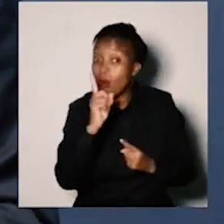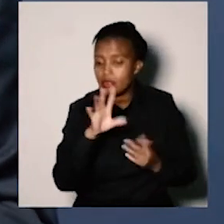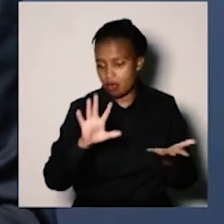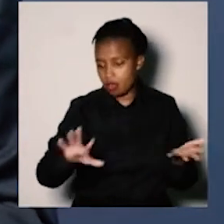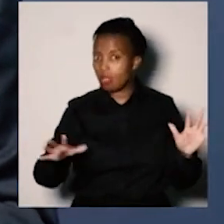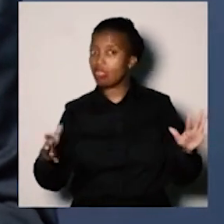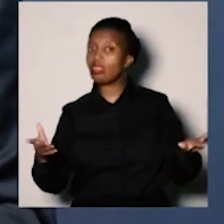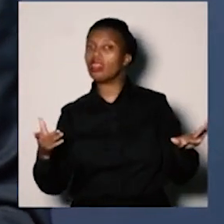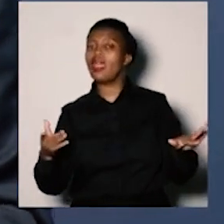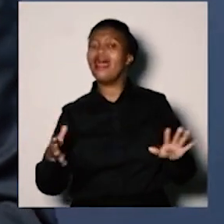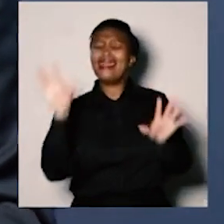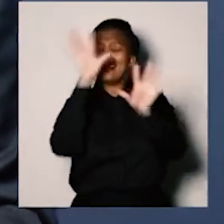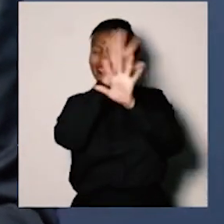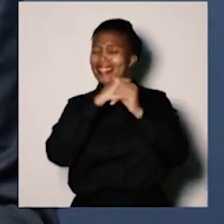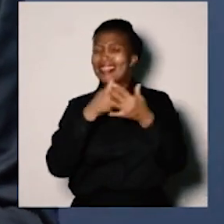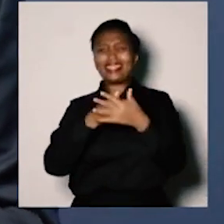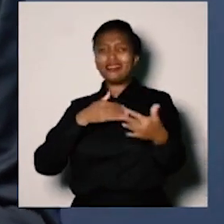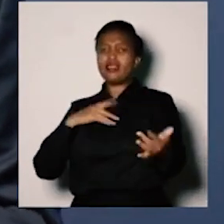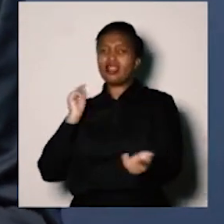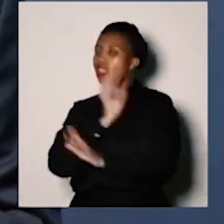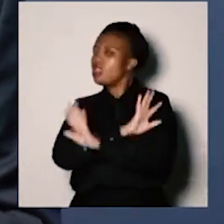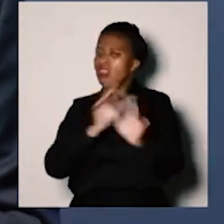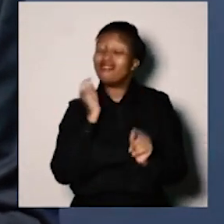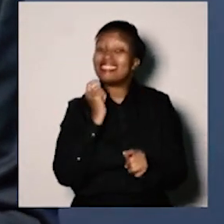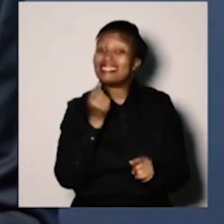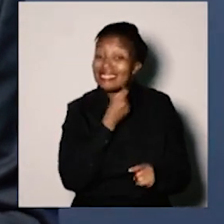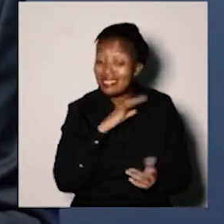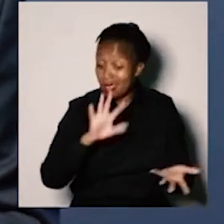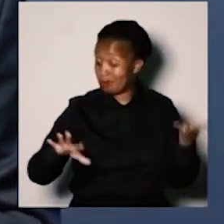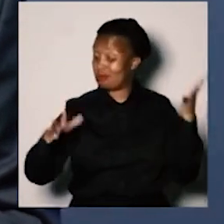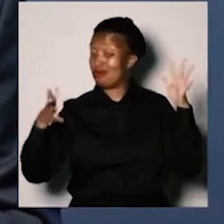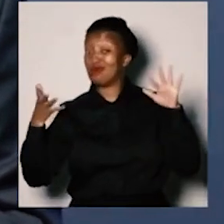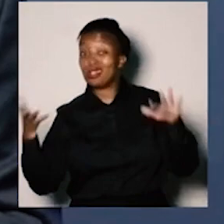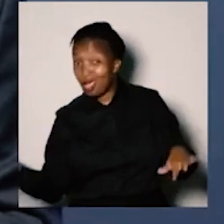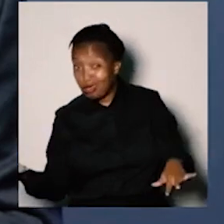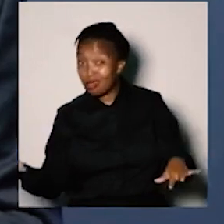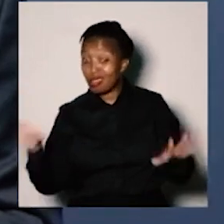The night before they didn't say, I'm going to die during the night.